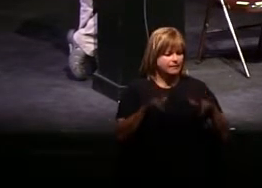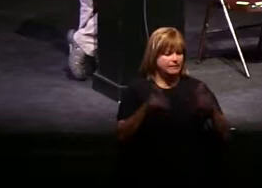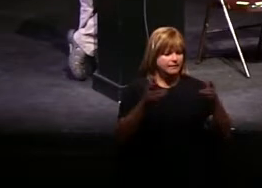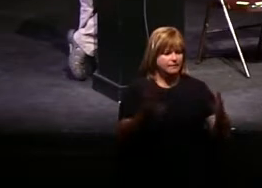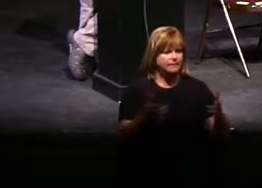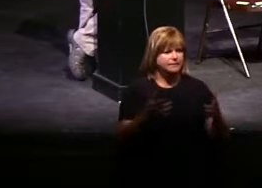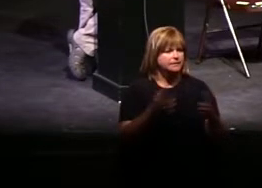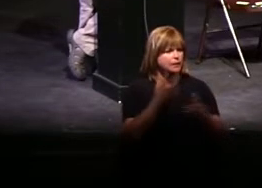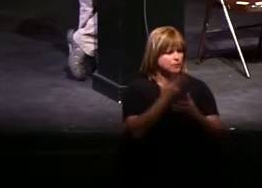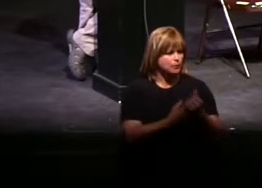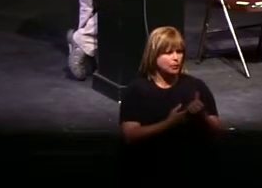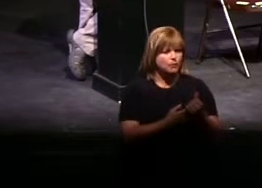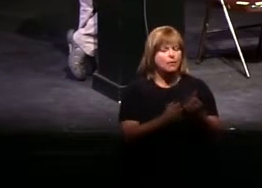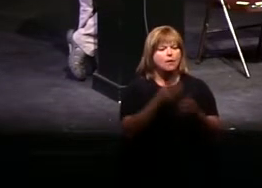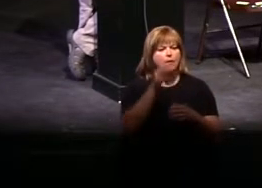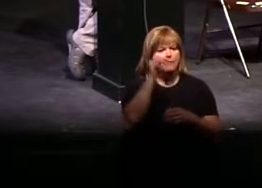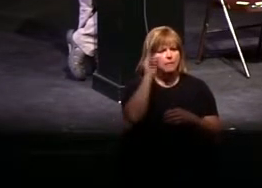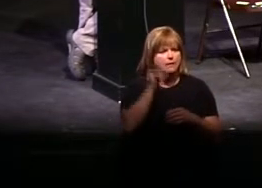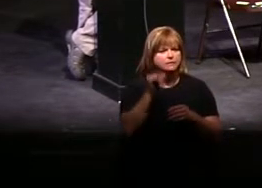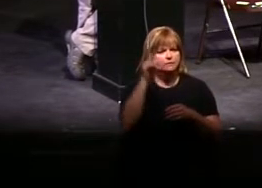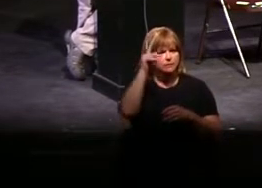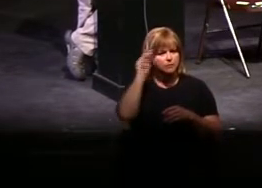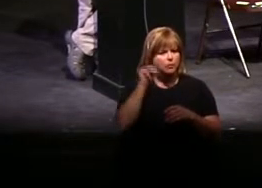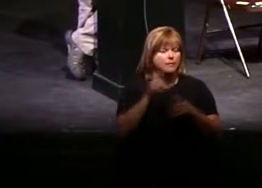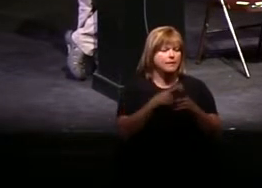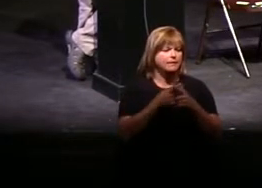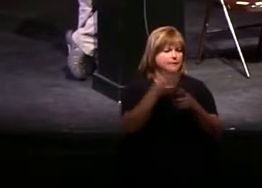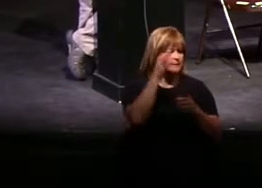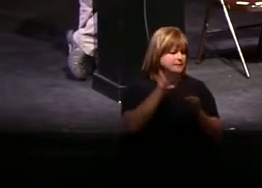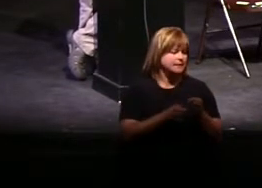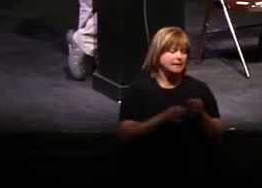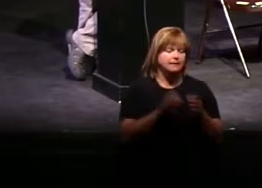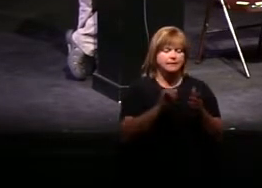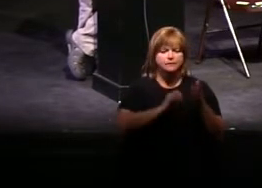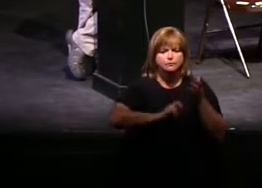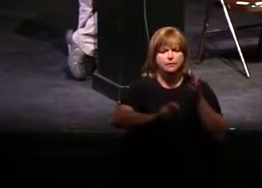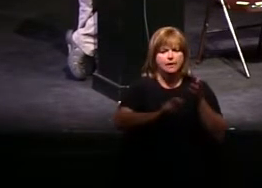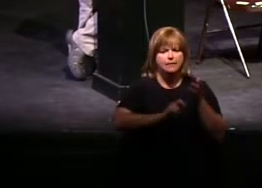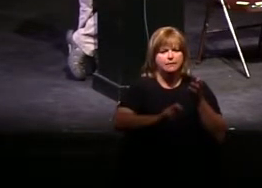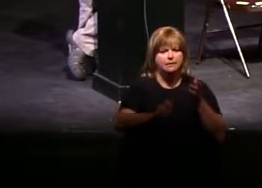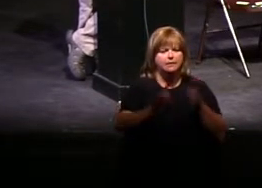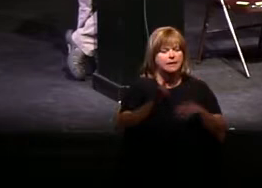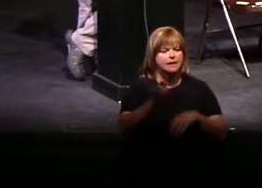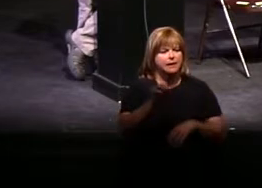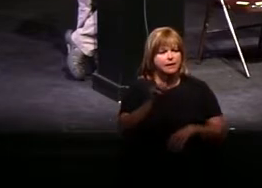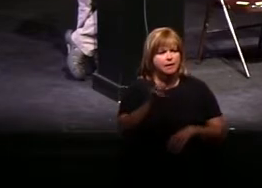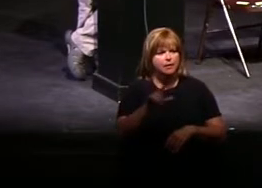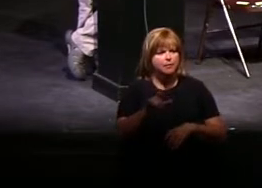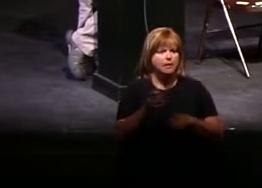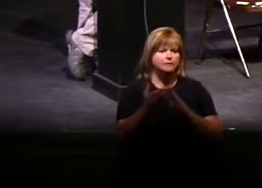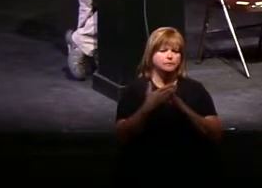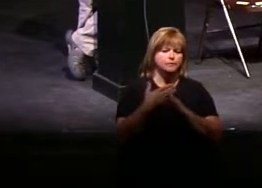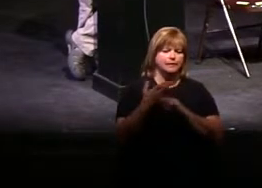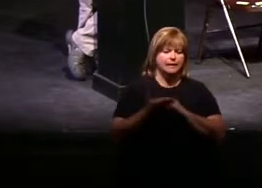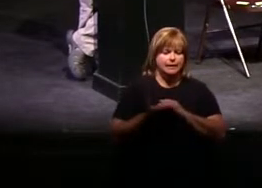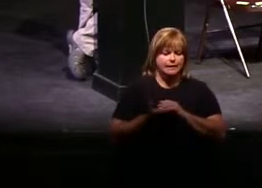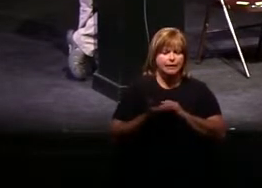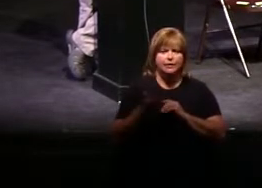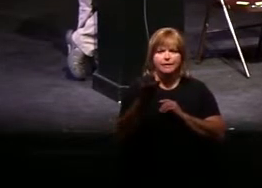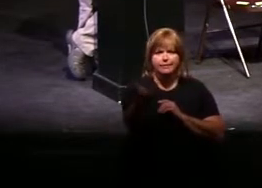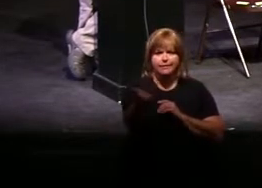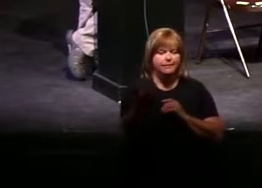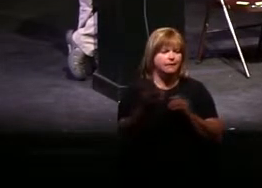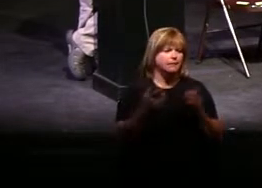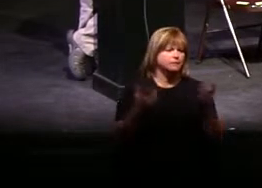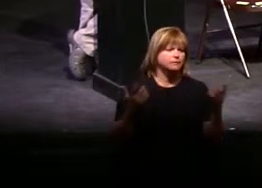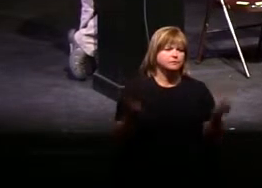both Moscow and Pullman, but decided that the logistics of traveling the 8 miles or so between the U of I and WSU were